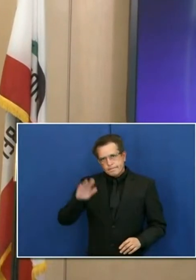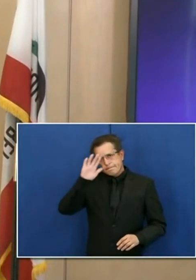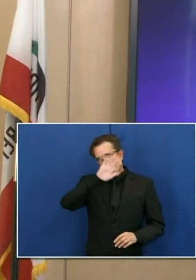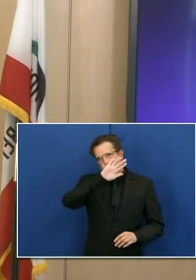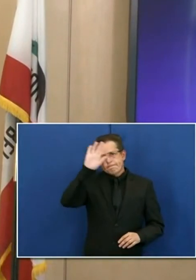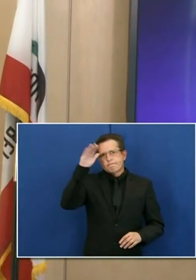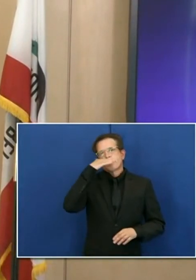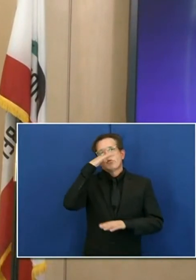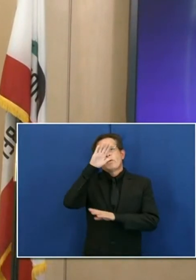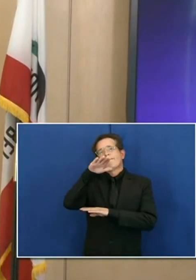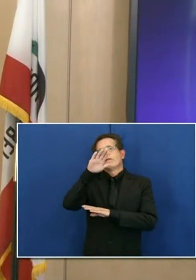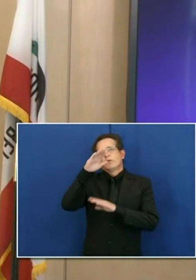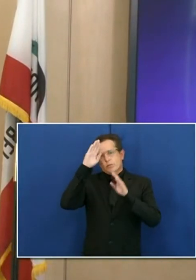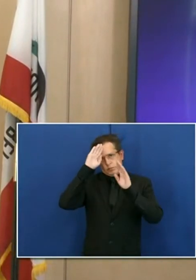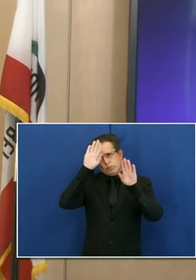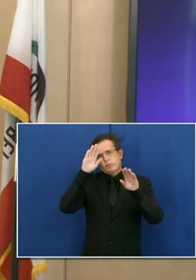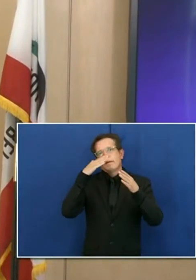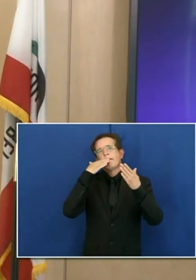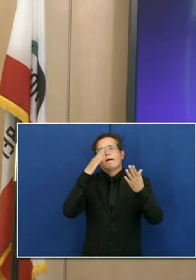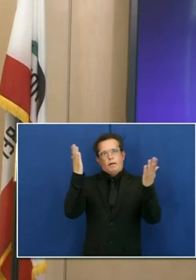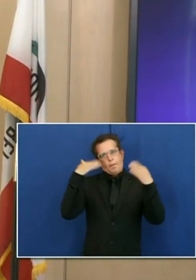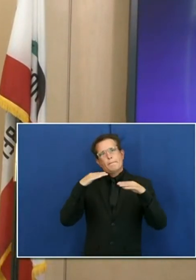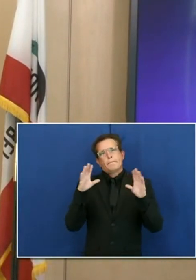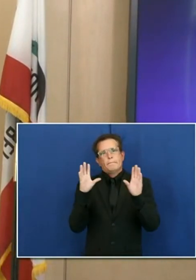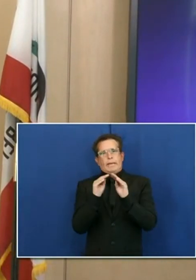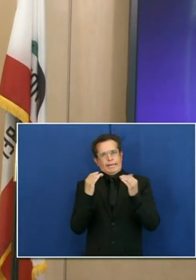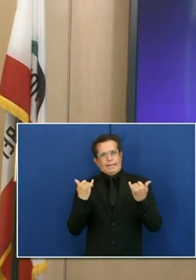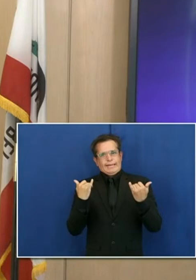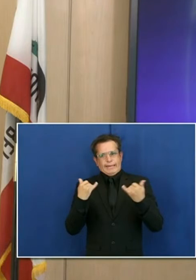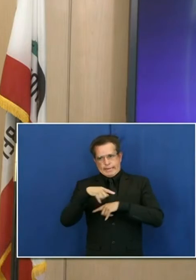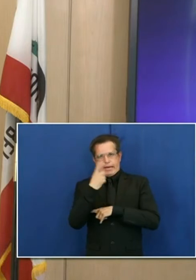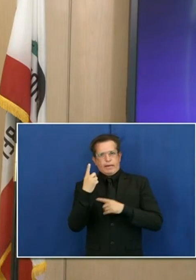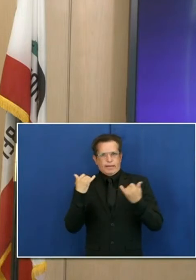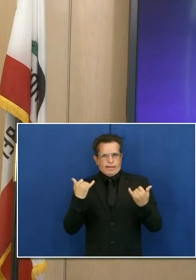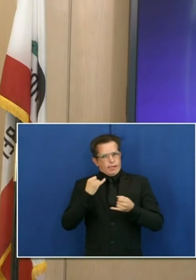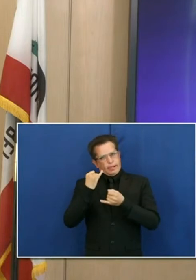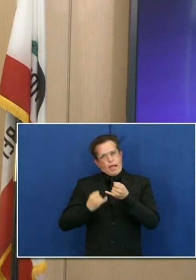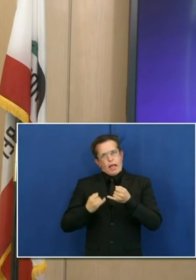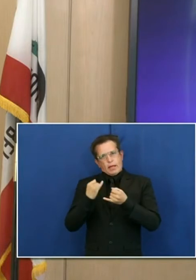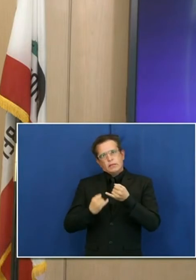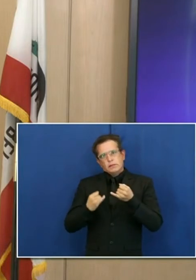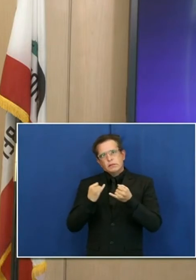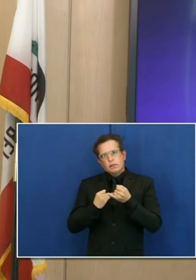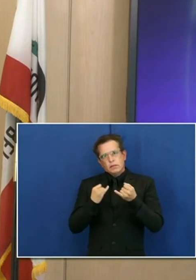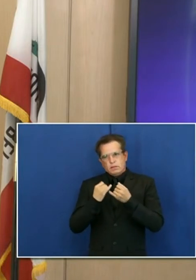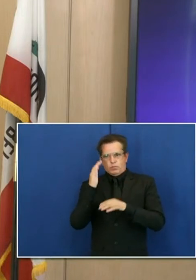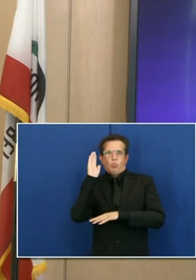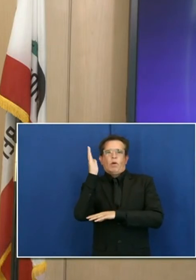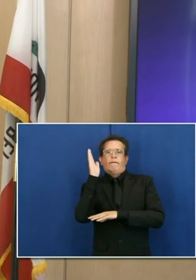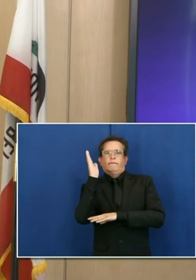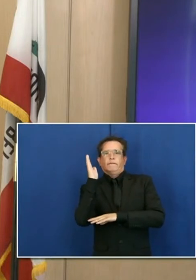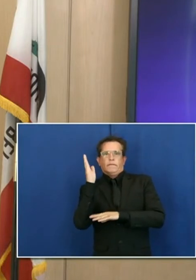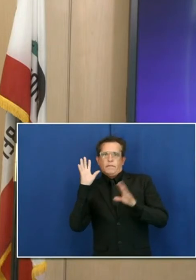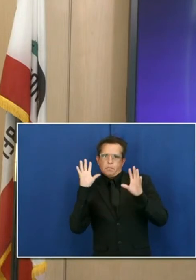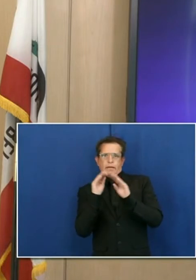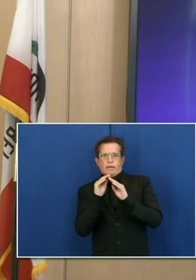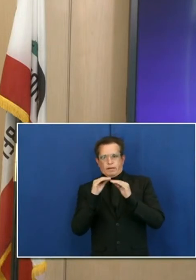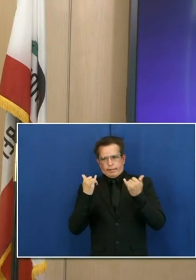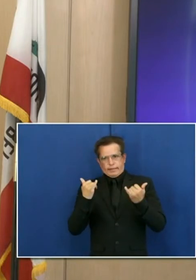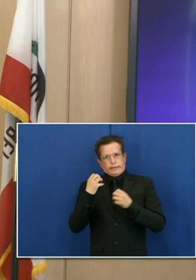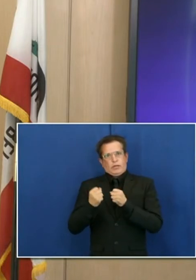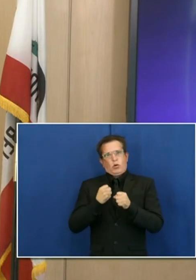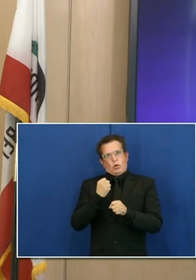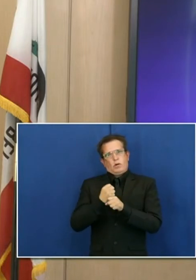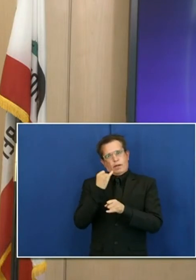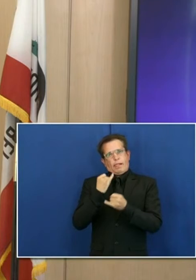Good afternoon, and thank you for joining us today. This is our last scheduled press media conference for this year, and we